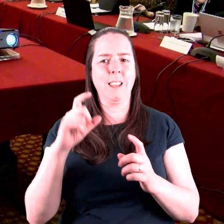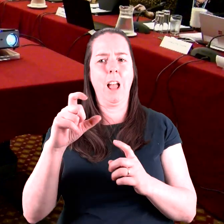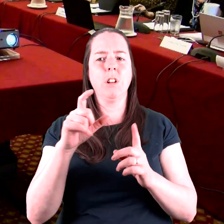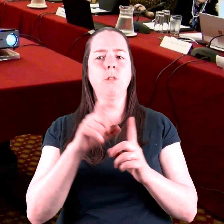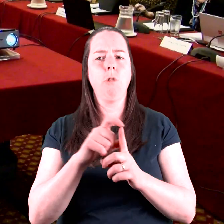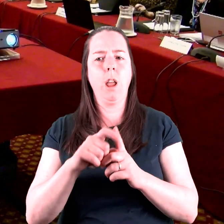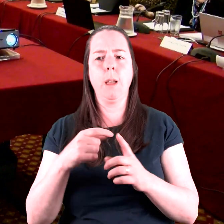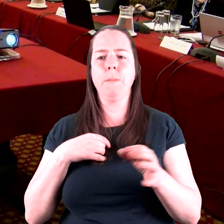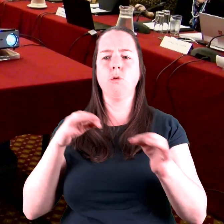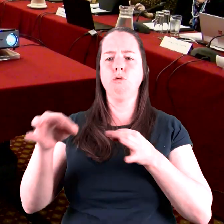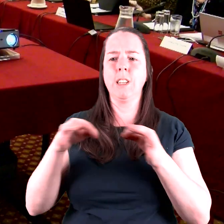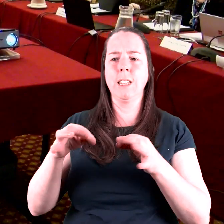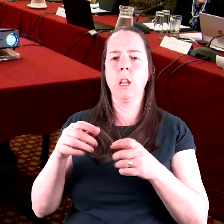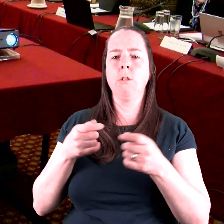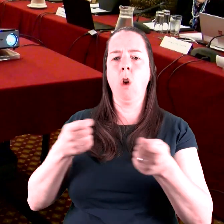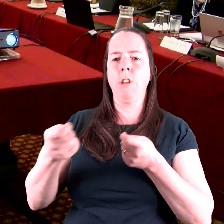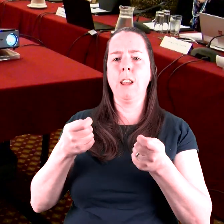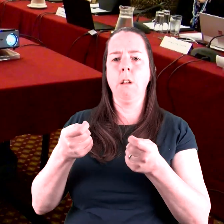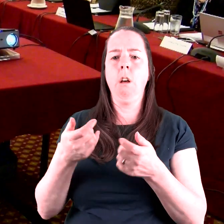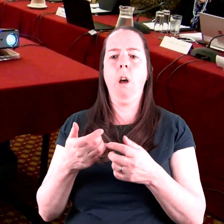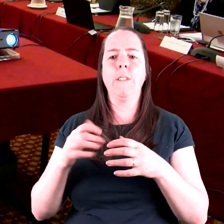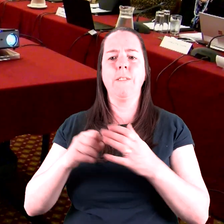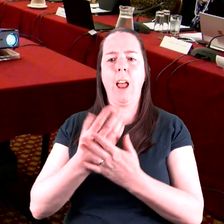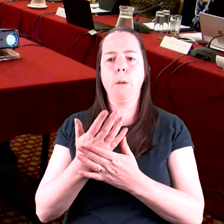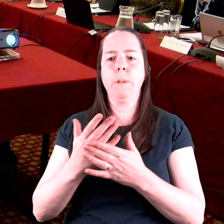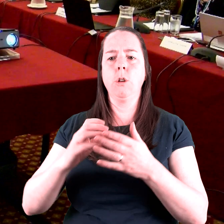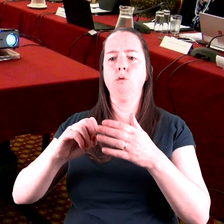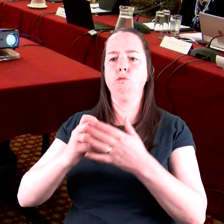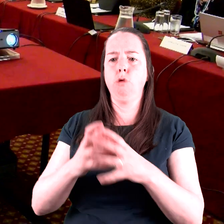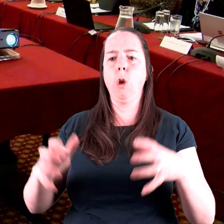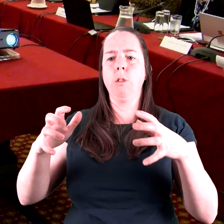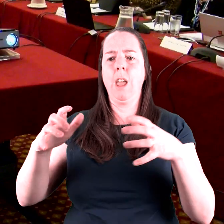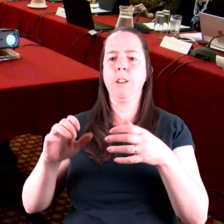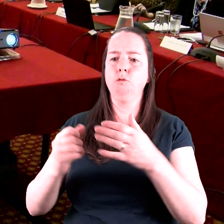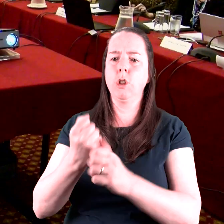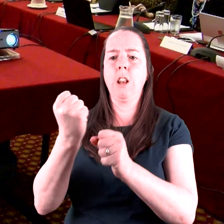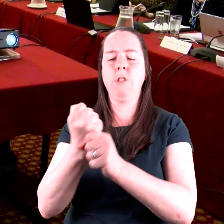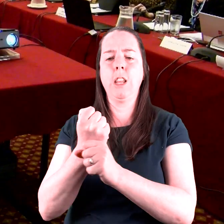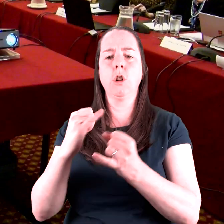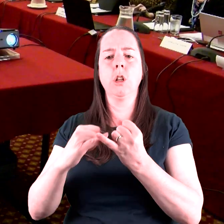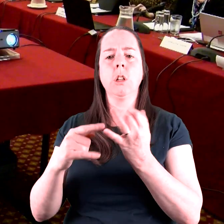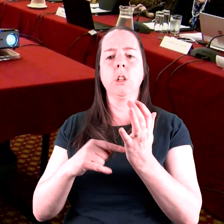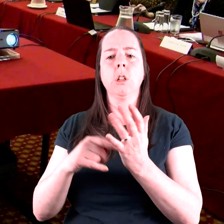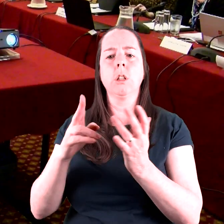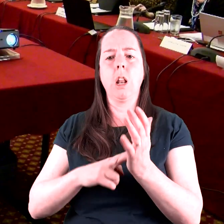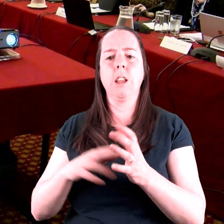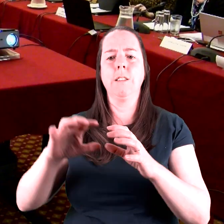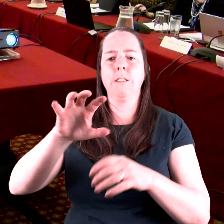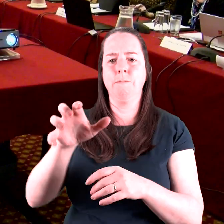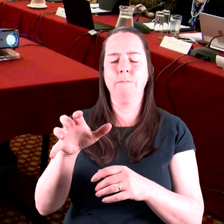I'm Carolyn Dwyer. I'm Strategic Director of Development, Growth and Regeneration at Sutton Council,